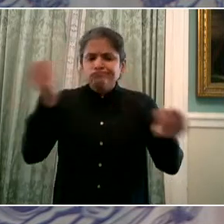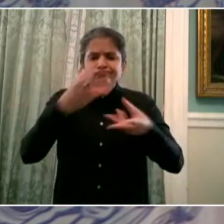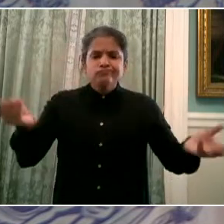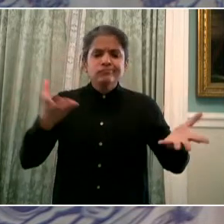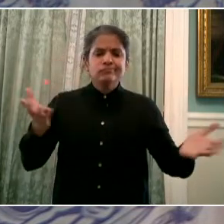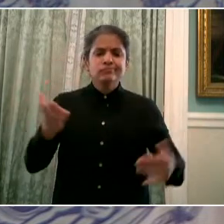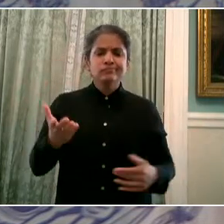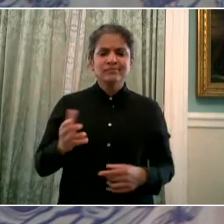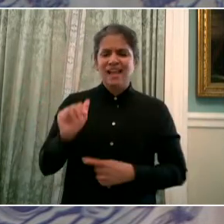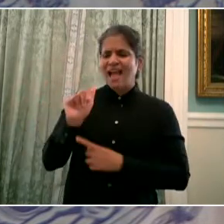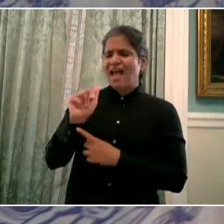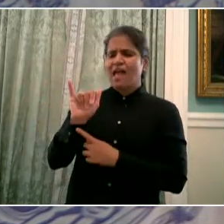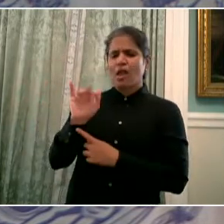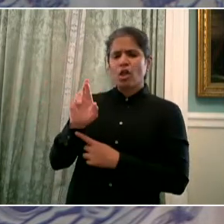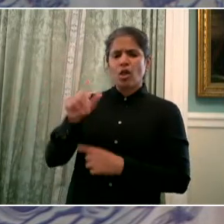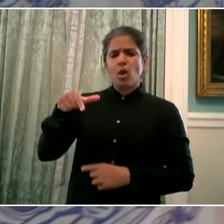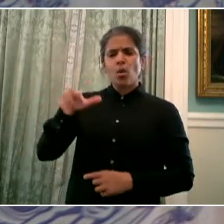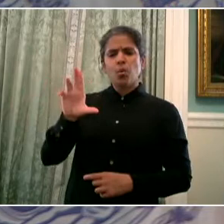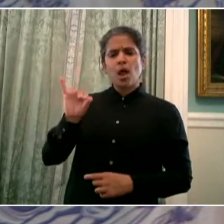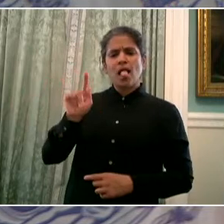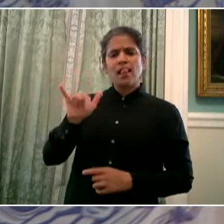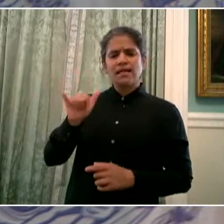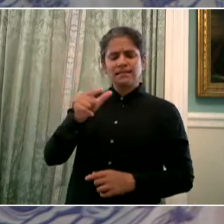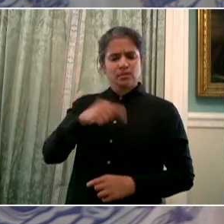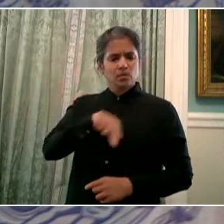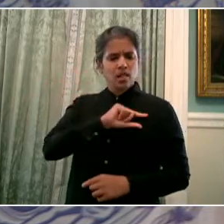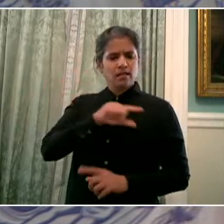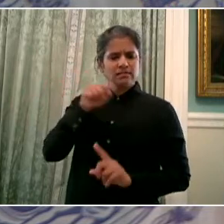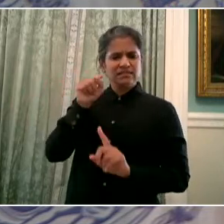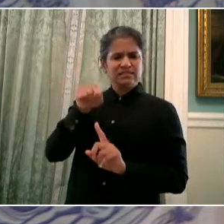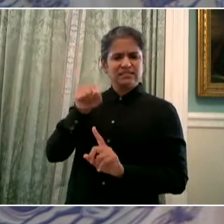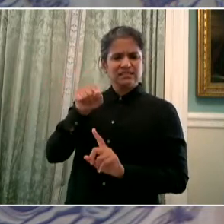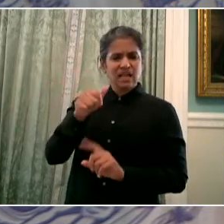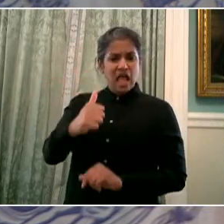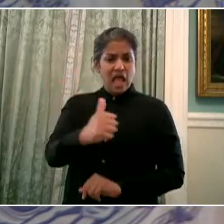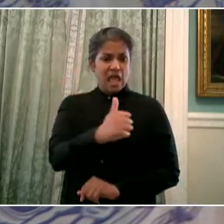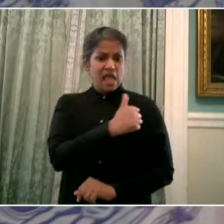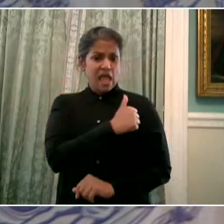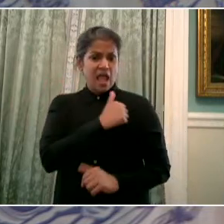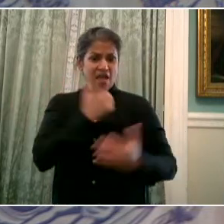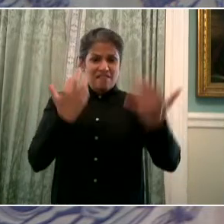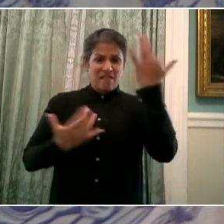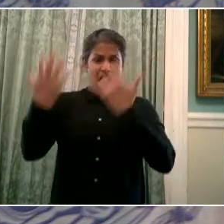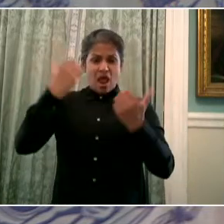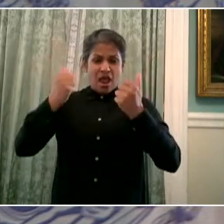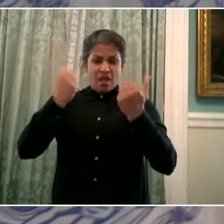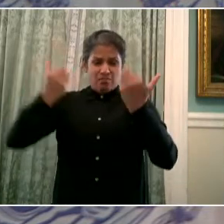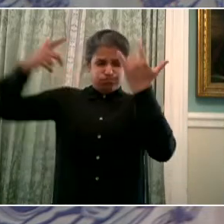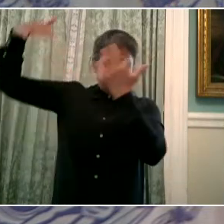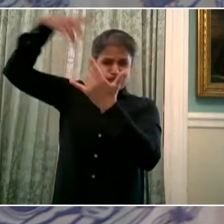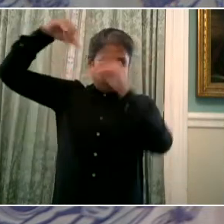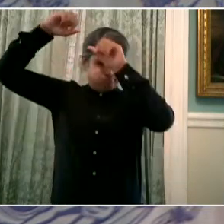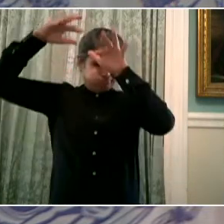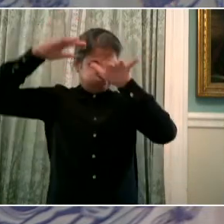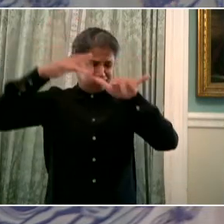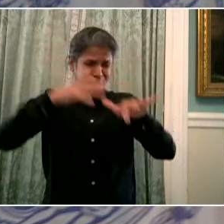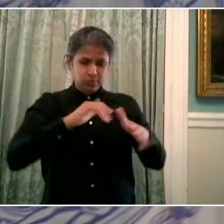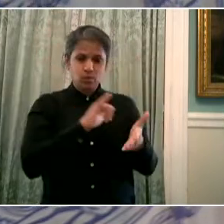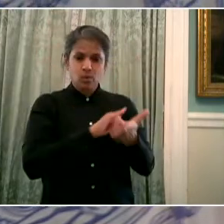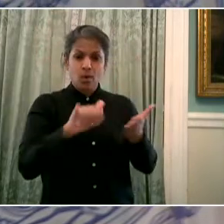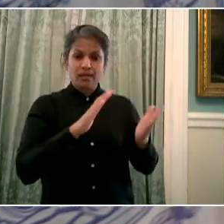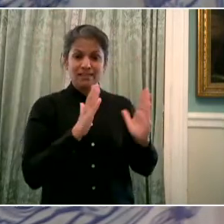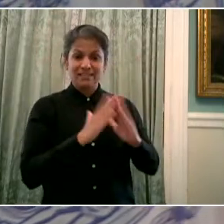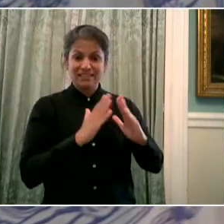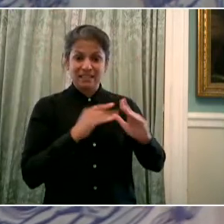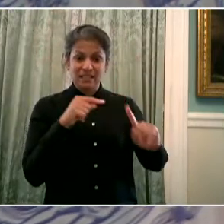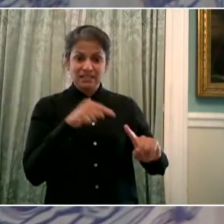that's coming from the wildflowers in Canada. I'm joined here today by the New York City Emergency Management. We refer to it as